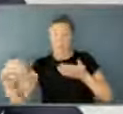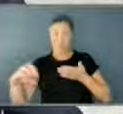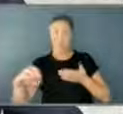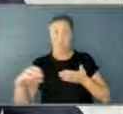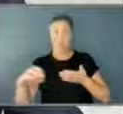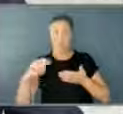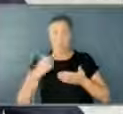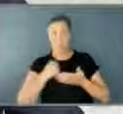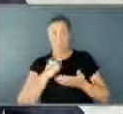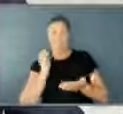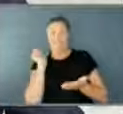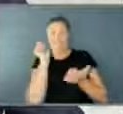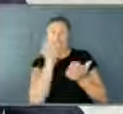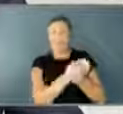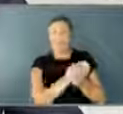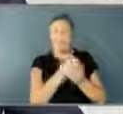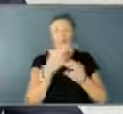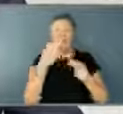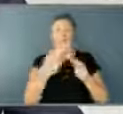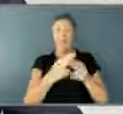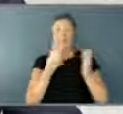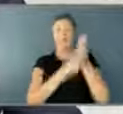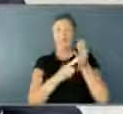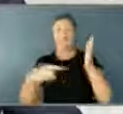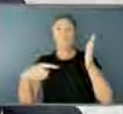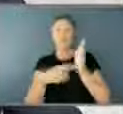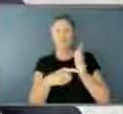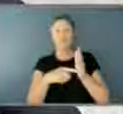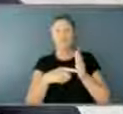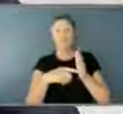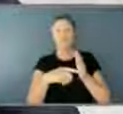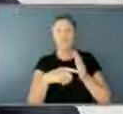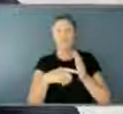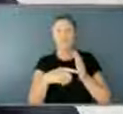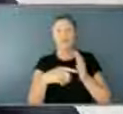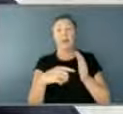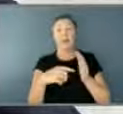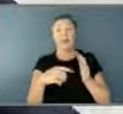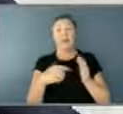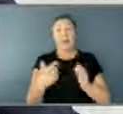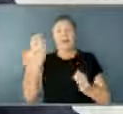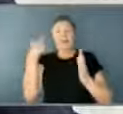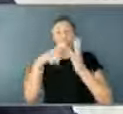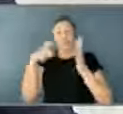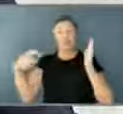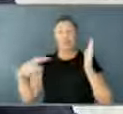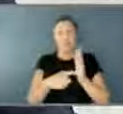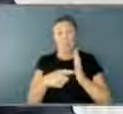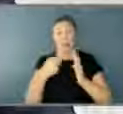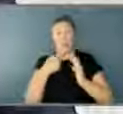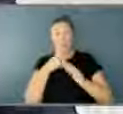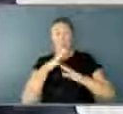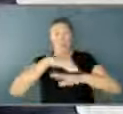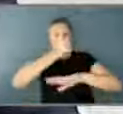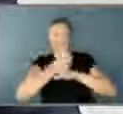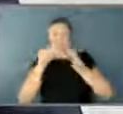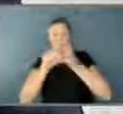quarantine facility for organised national repatriations of Australians. We did that last October. Now we're working on that having a capacity